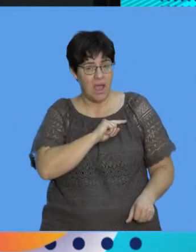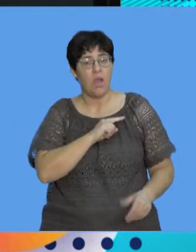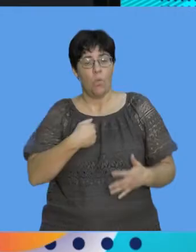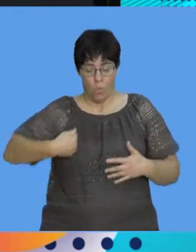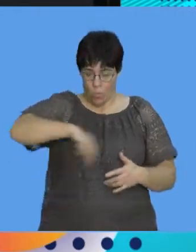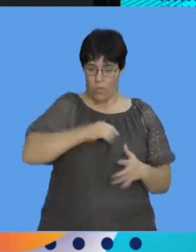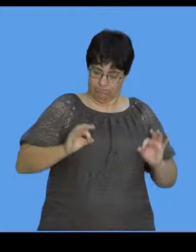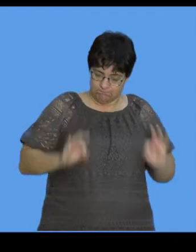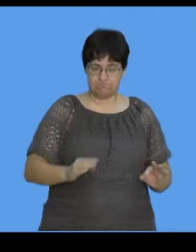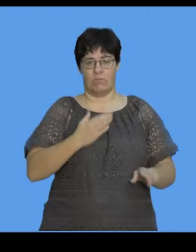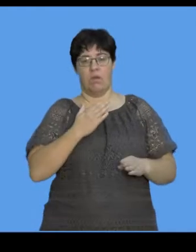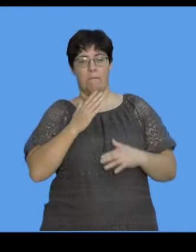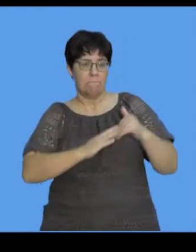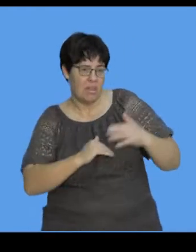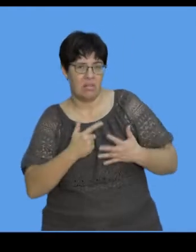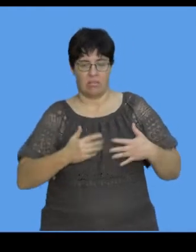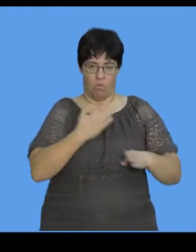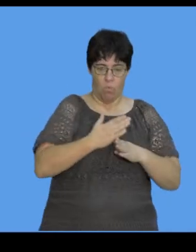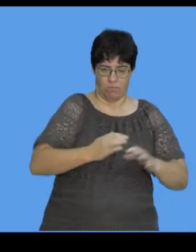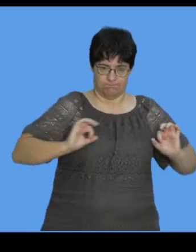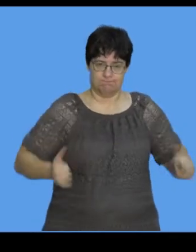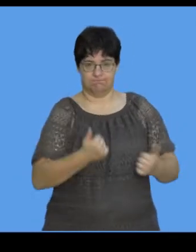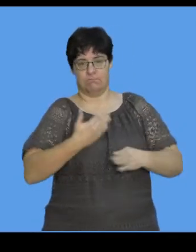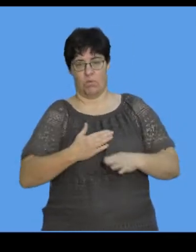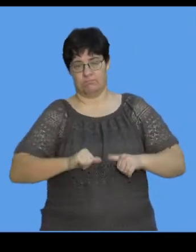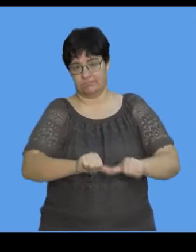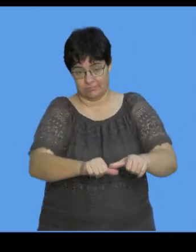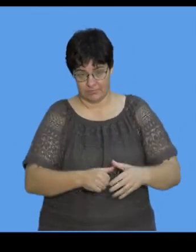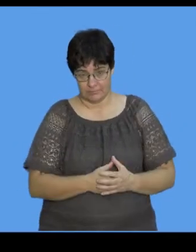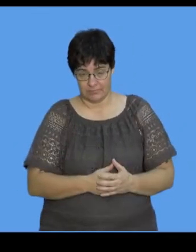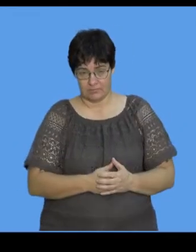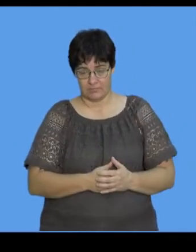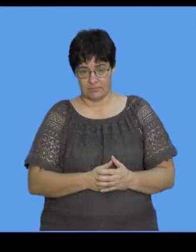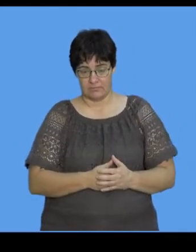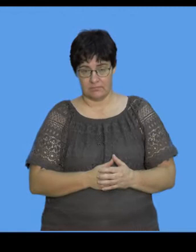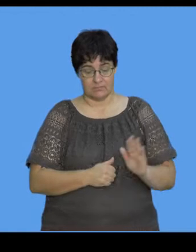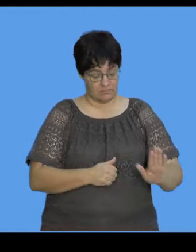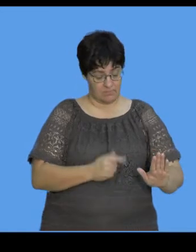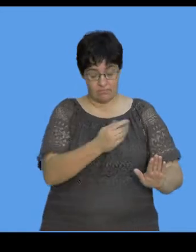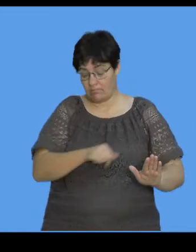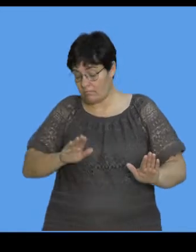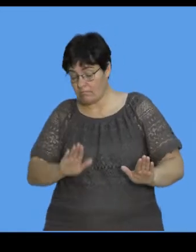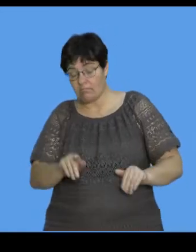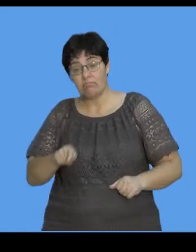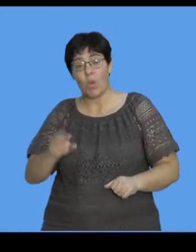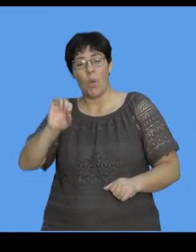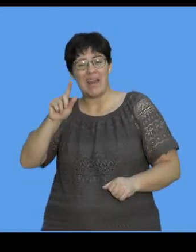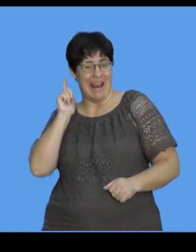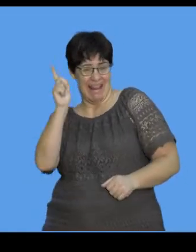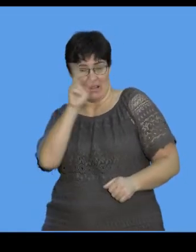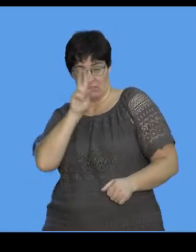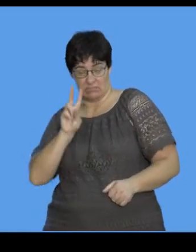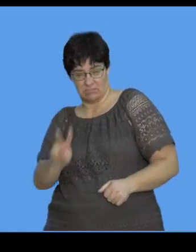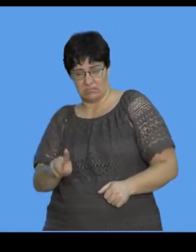properly. Okay, so guys, the organic compounds that we're going to look at later, they